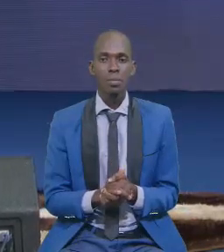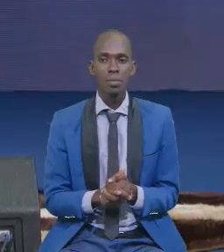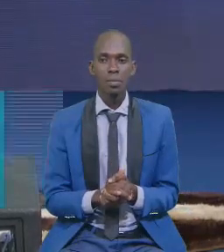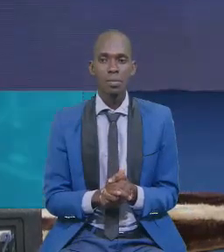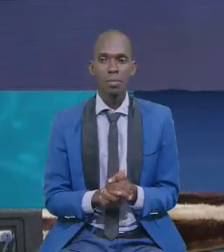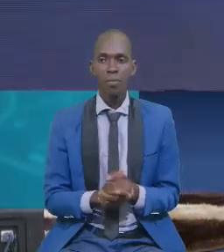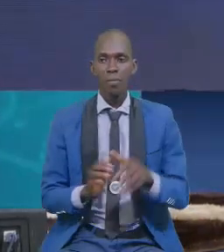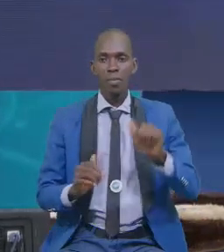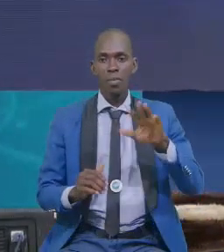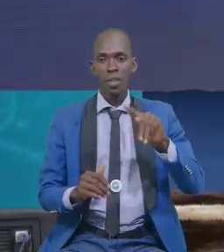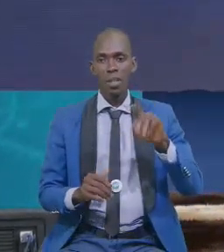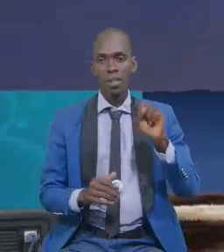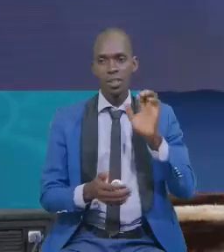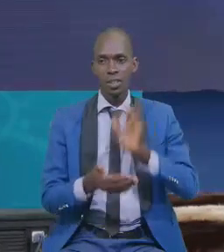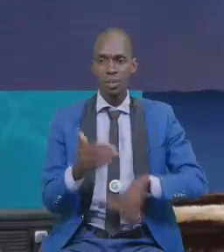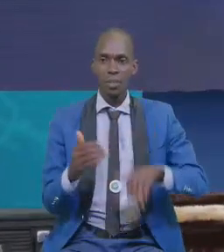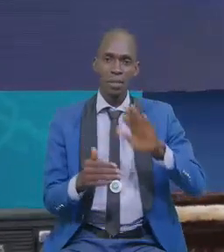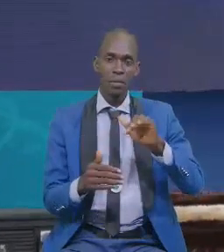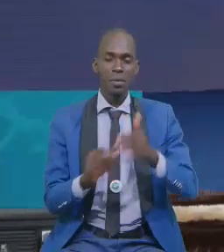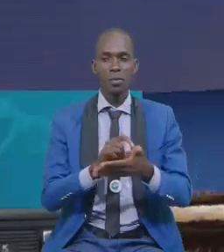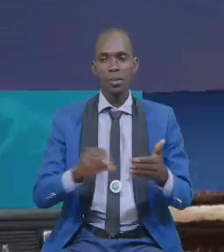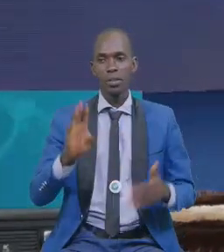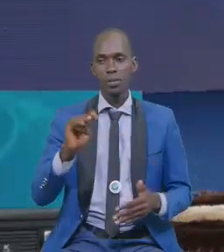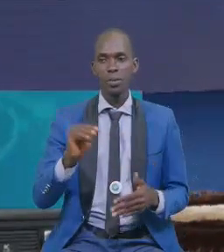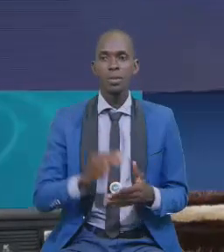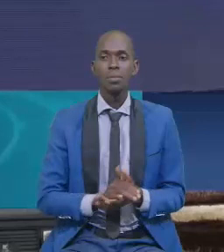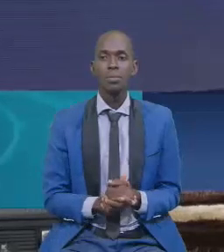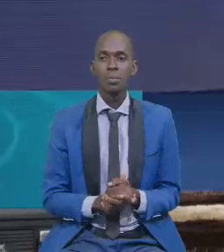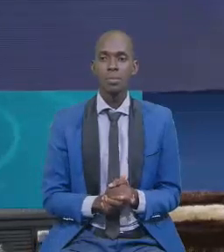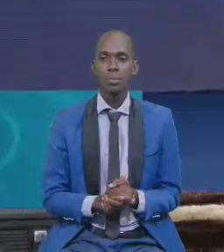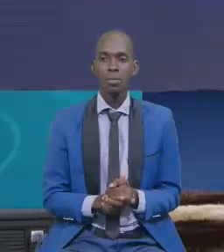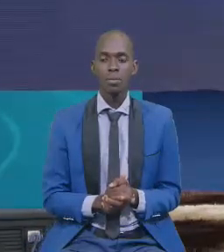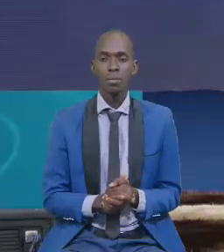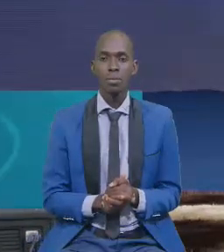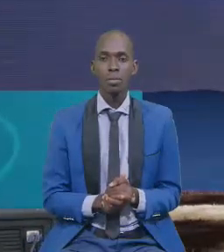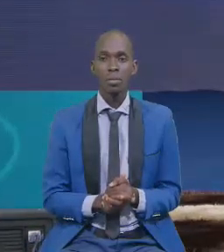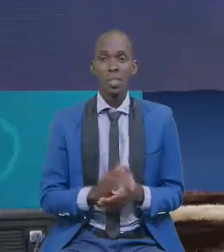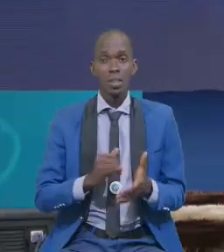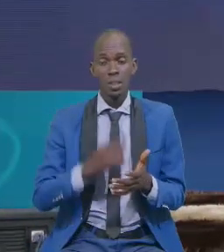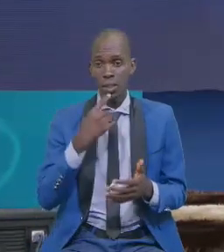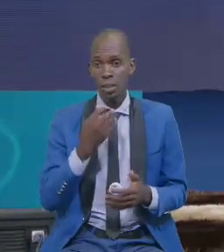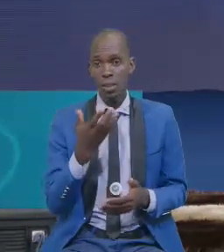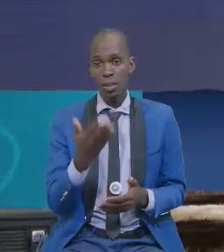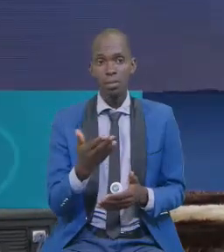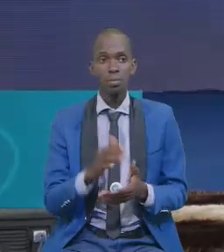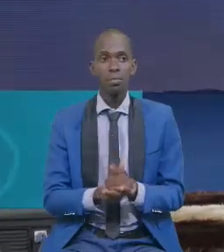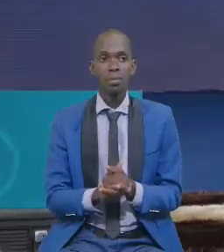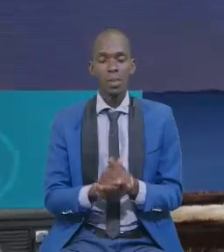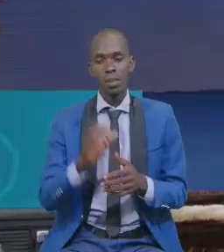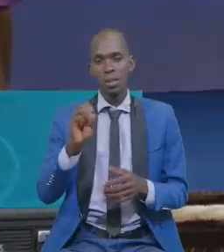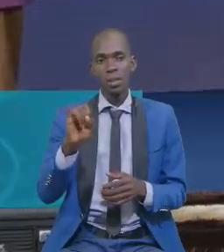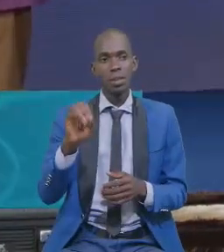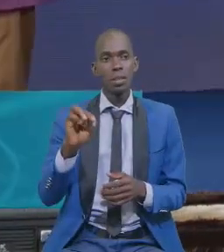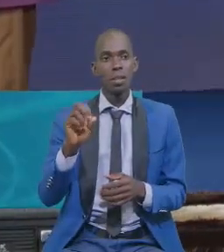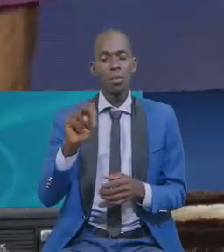Acts chapter 15, verse 14. It says, Simon had